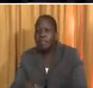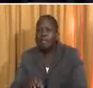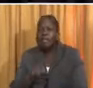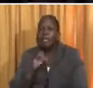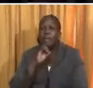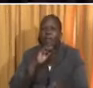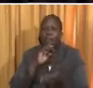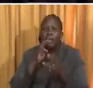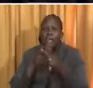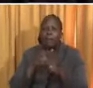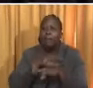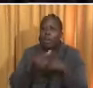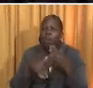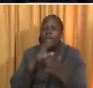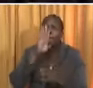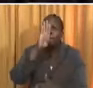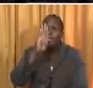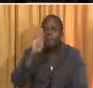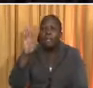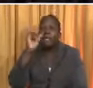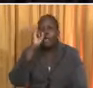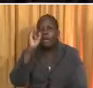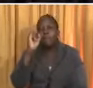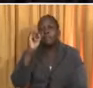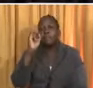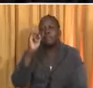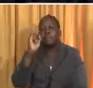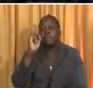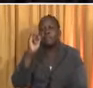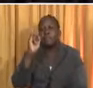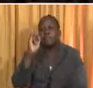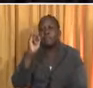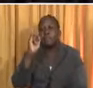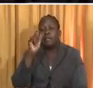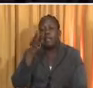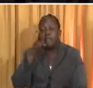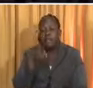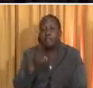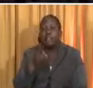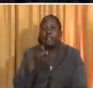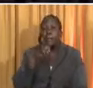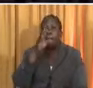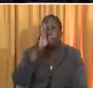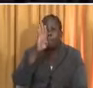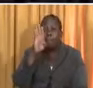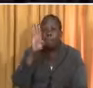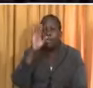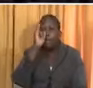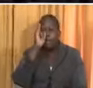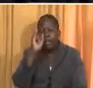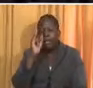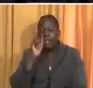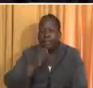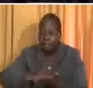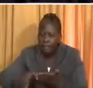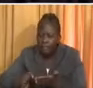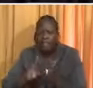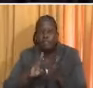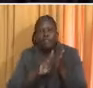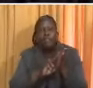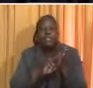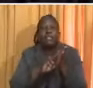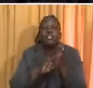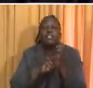Initiative, alias BBI. The bill which the Secretariat presented together with